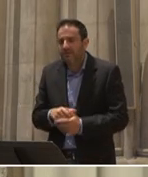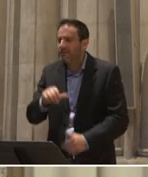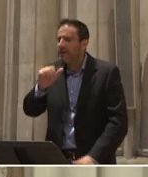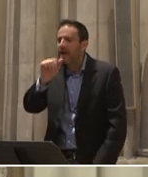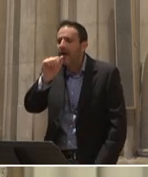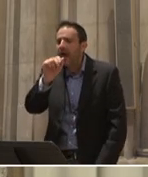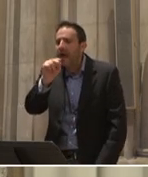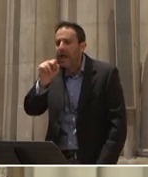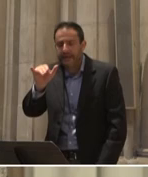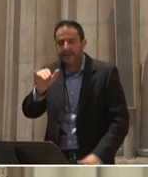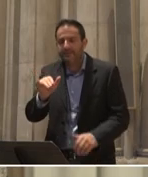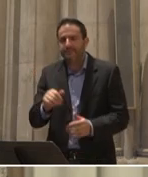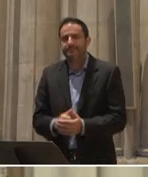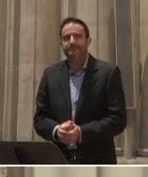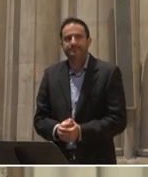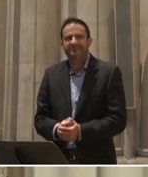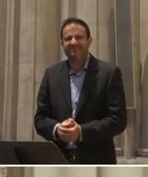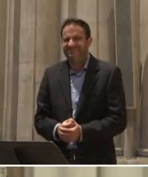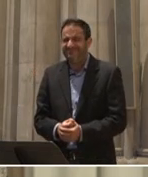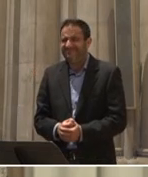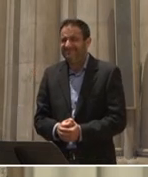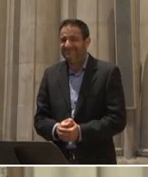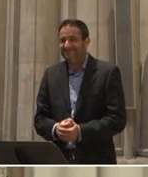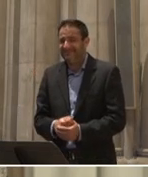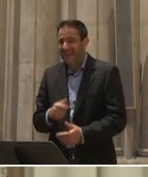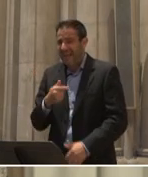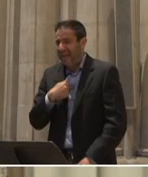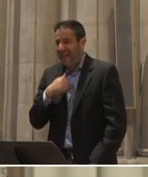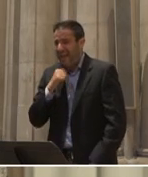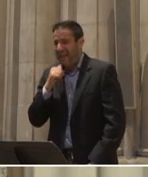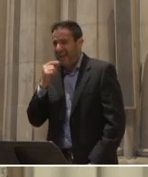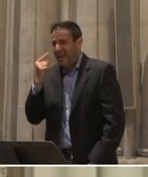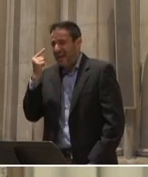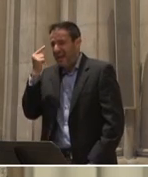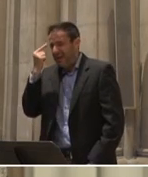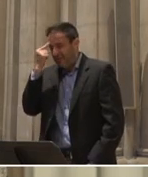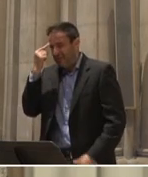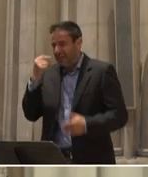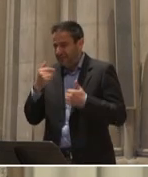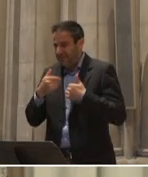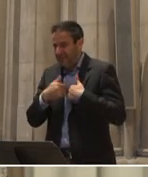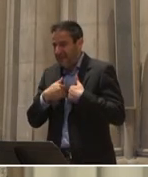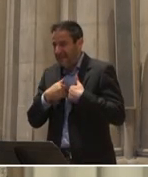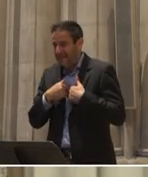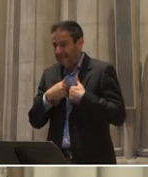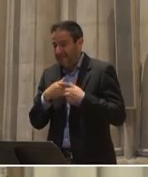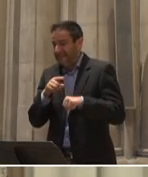"Annie, I don't think you have that kind of time."